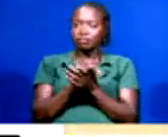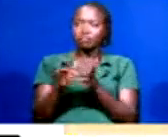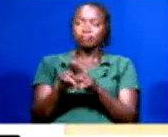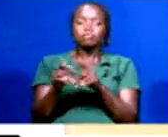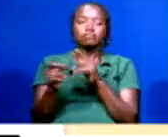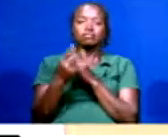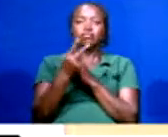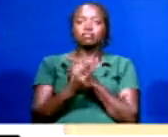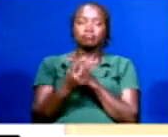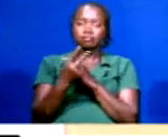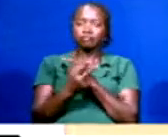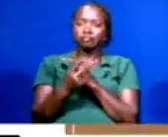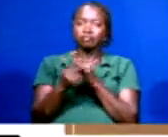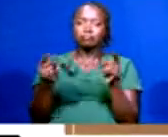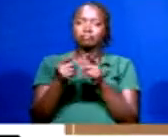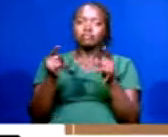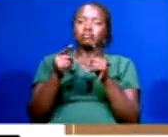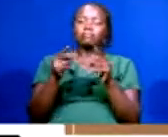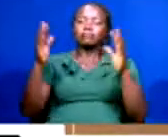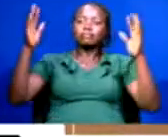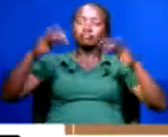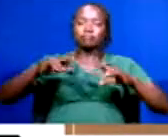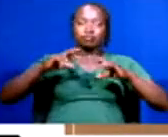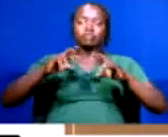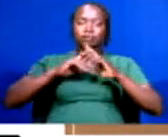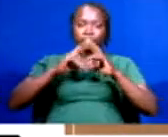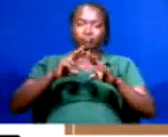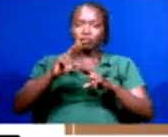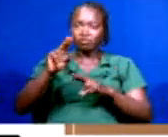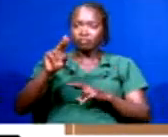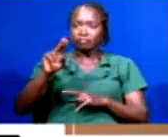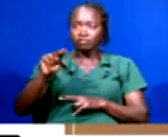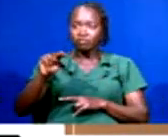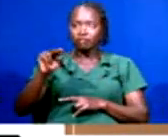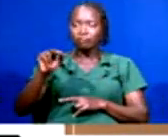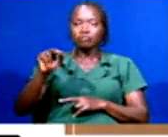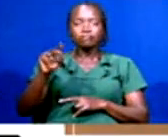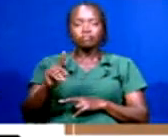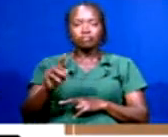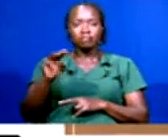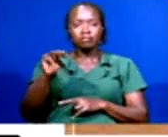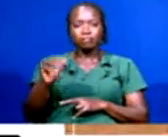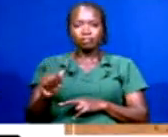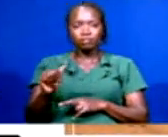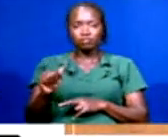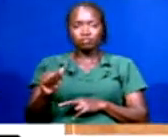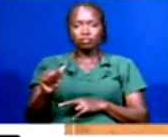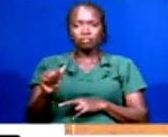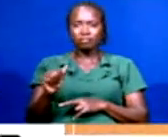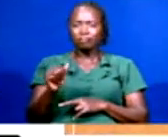February 2023 short rains assessment report by National Drought Management Authority, the population facing acute